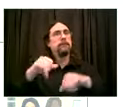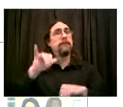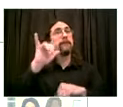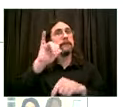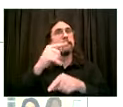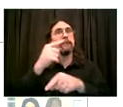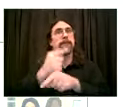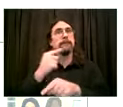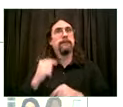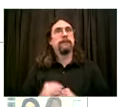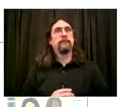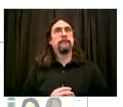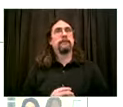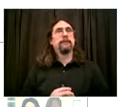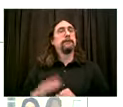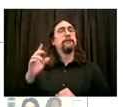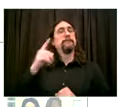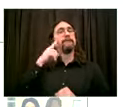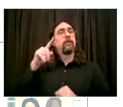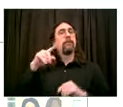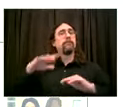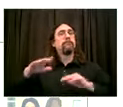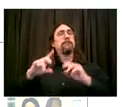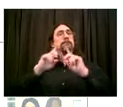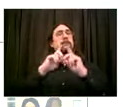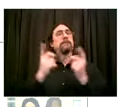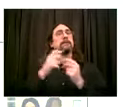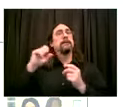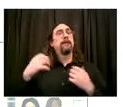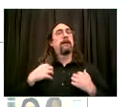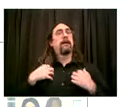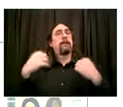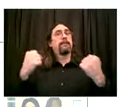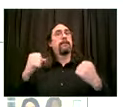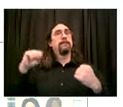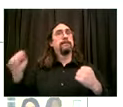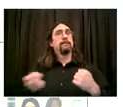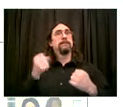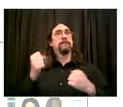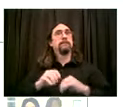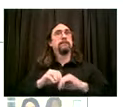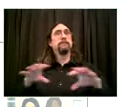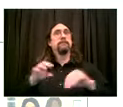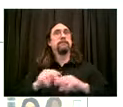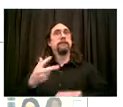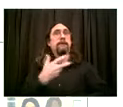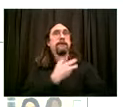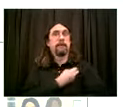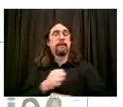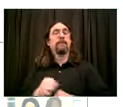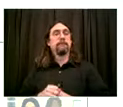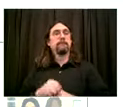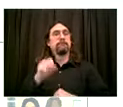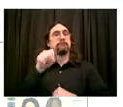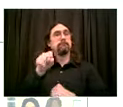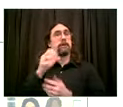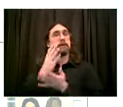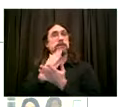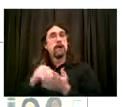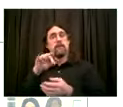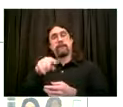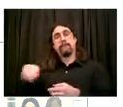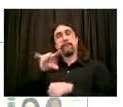we had second dose appointments that were already scheduled over the last week. And all of those were honored. All of those New Yorkers